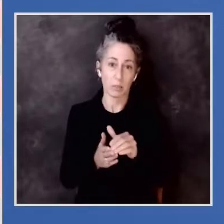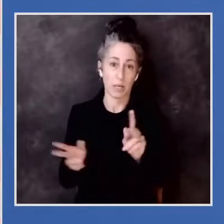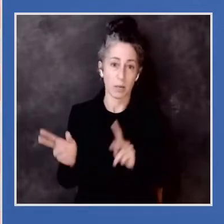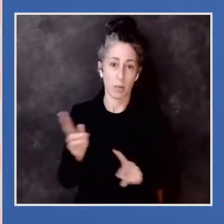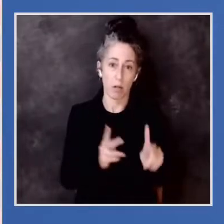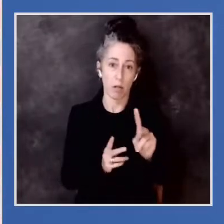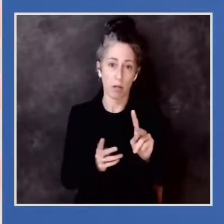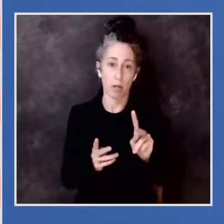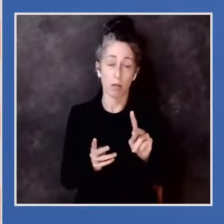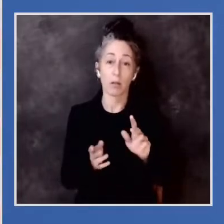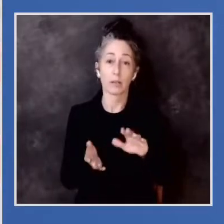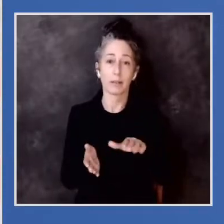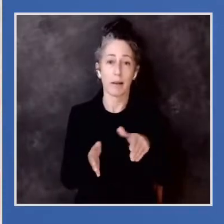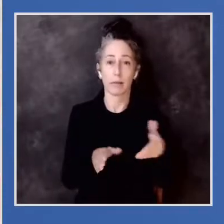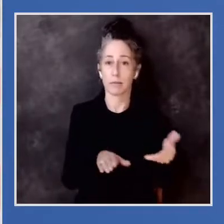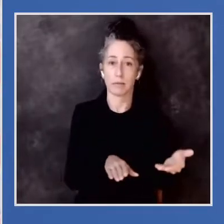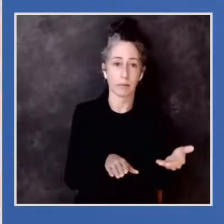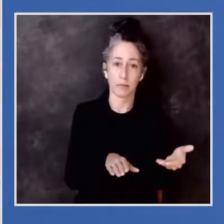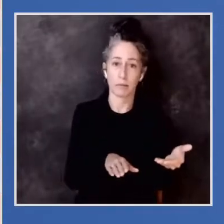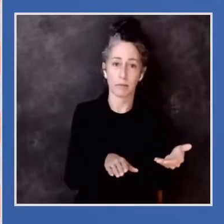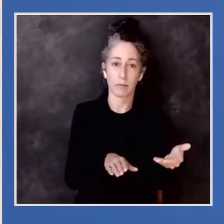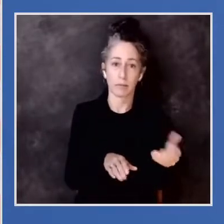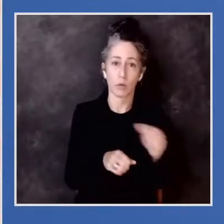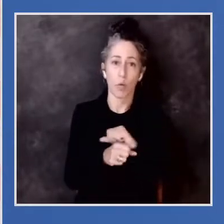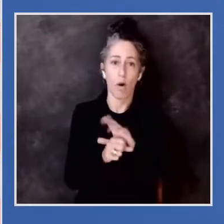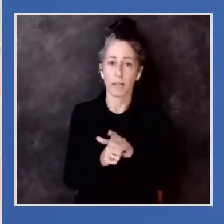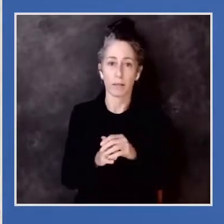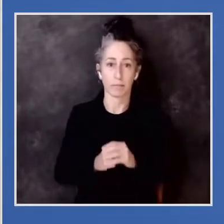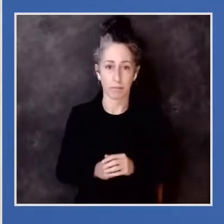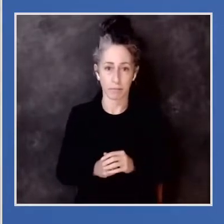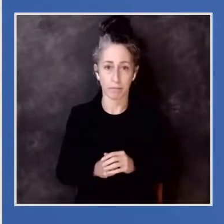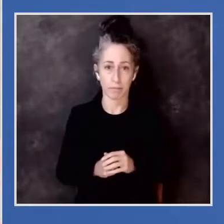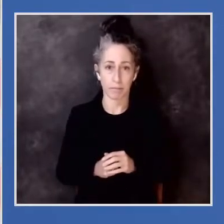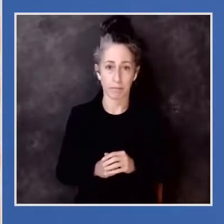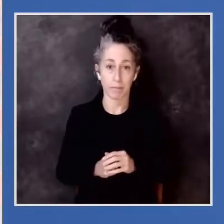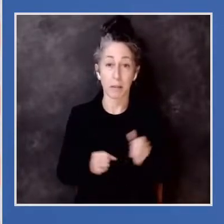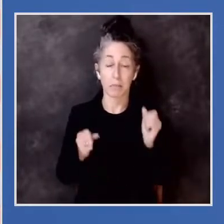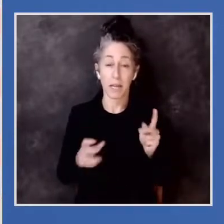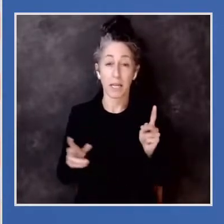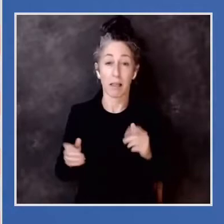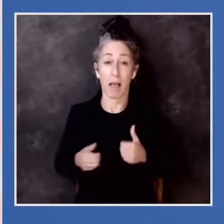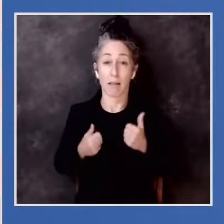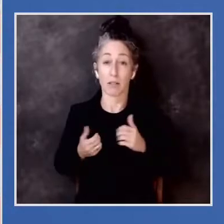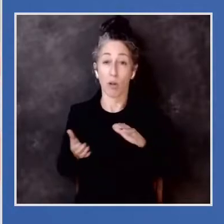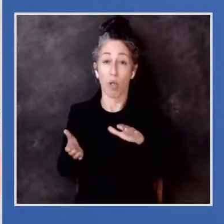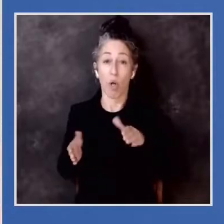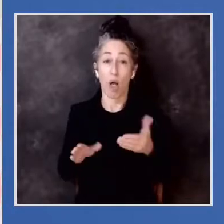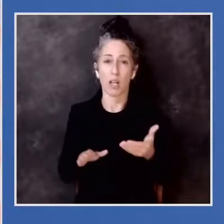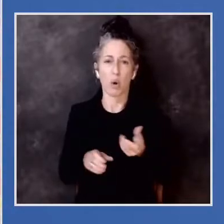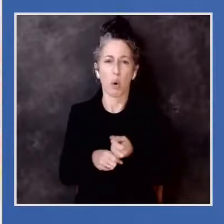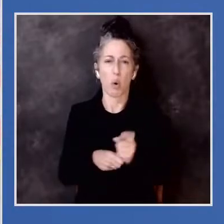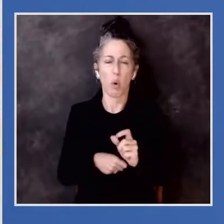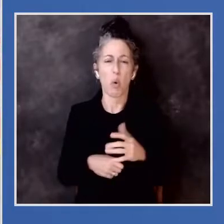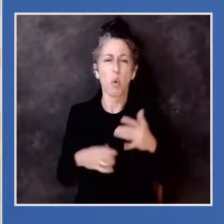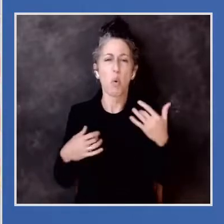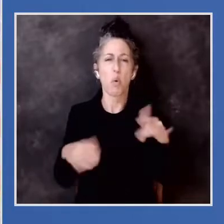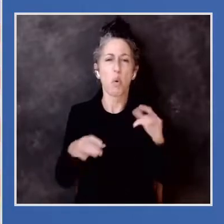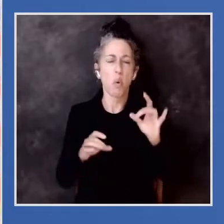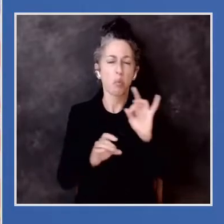virus. Many of those lives lost in the cruelest way possible,